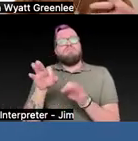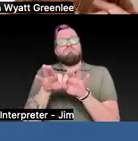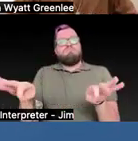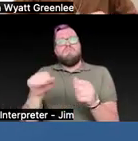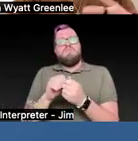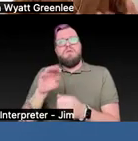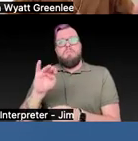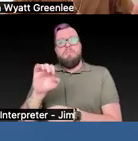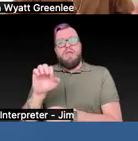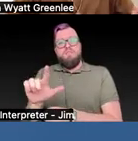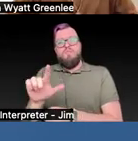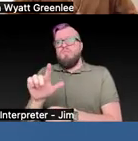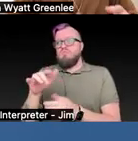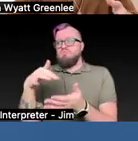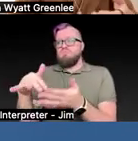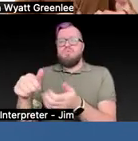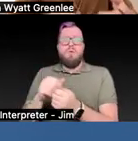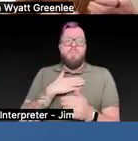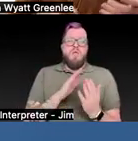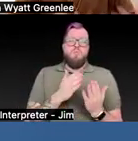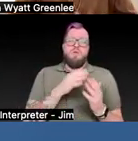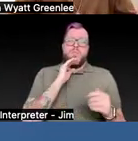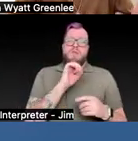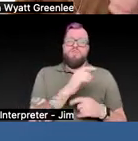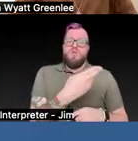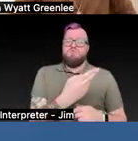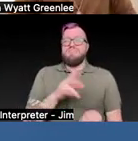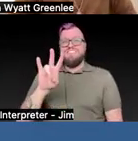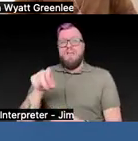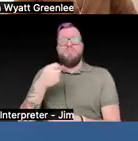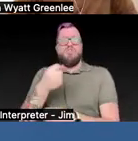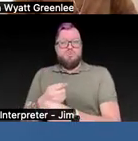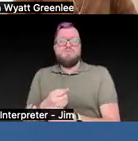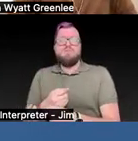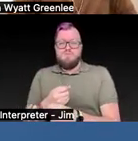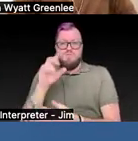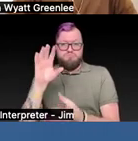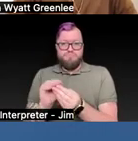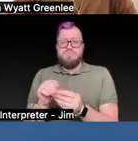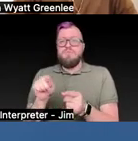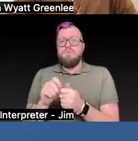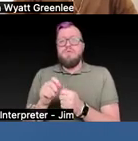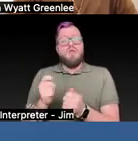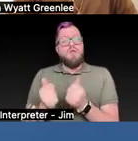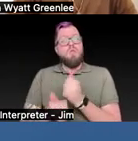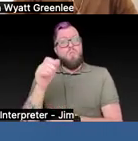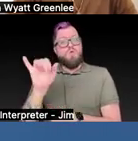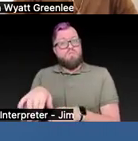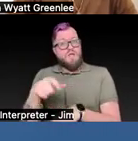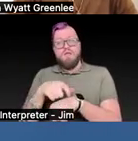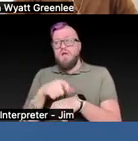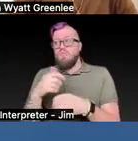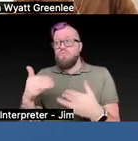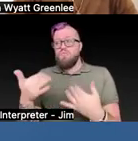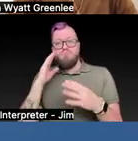medieval studies, but my focus was in medieval history. And so that took 7 years. Um, and a lot of that time is